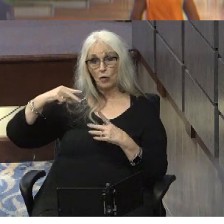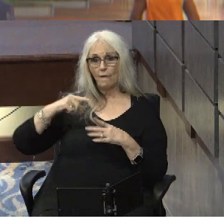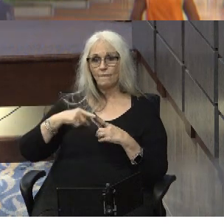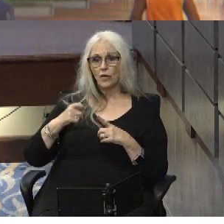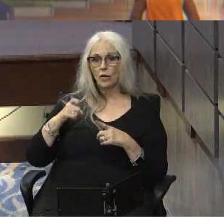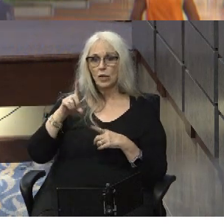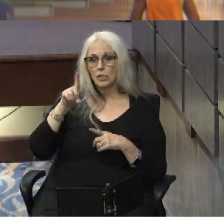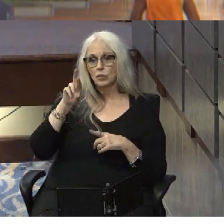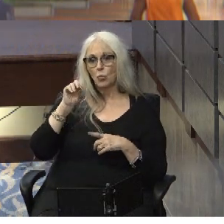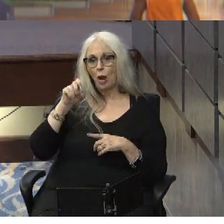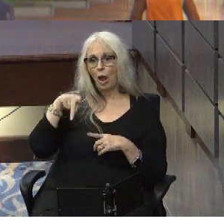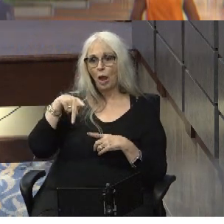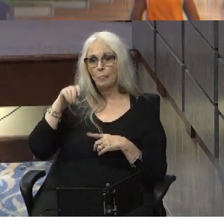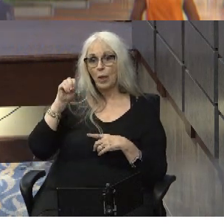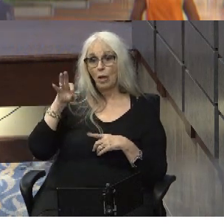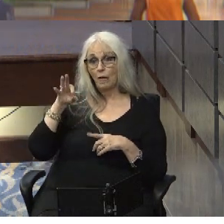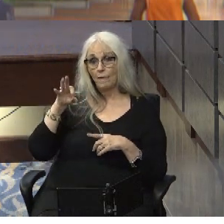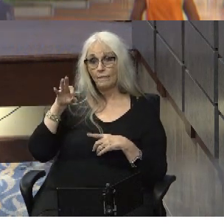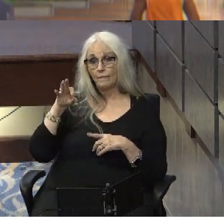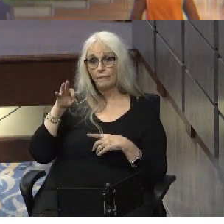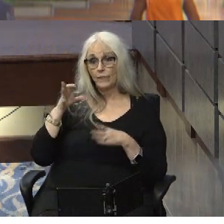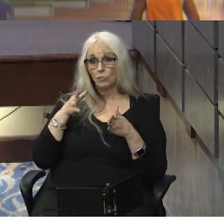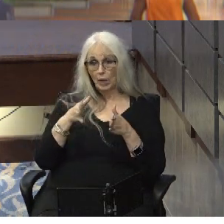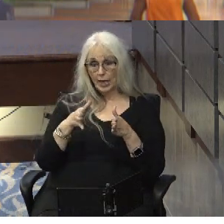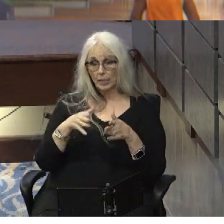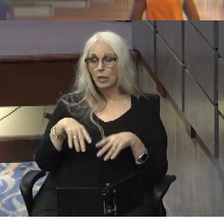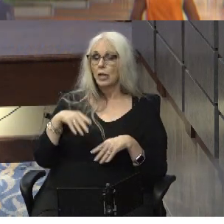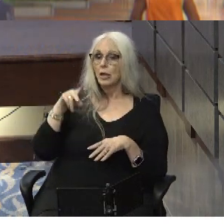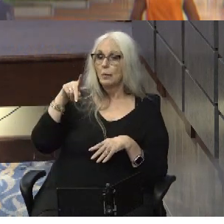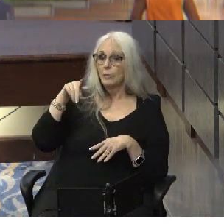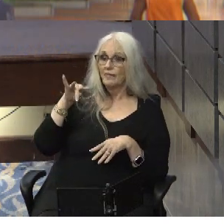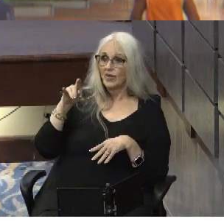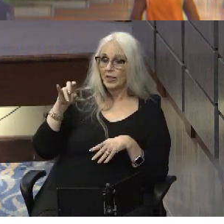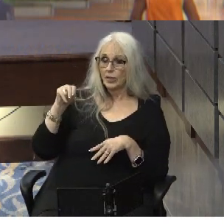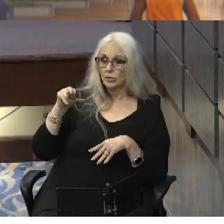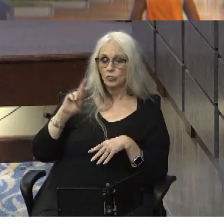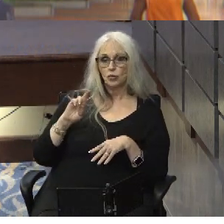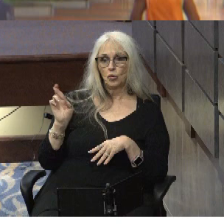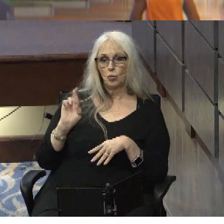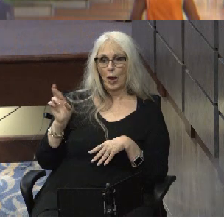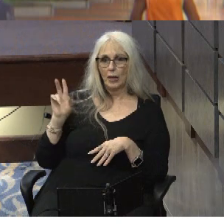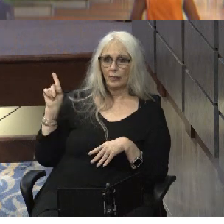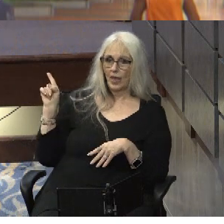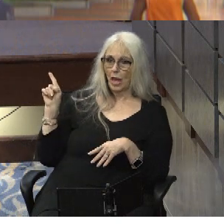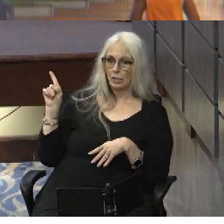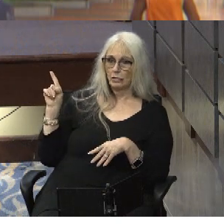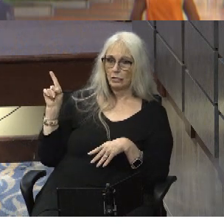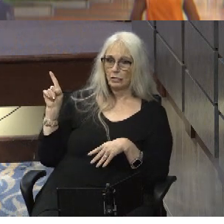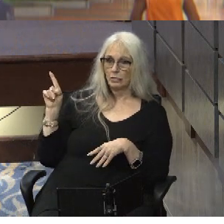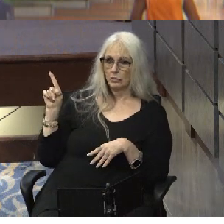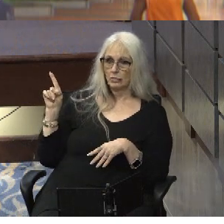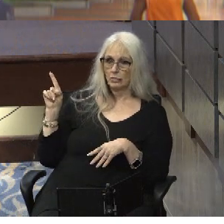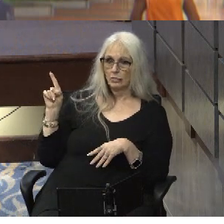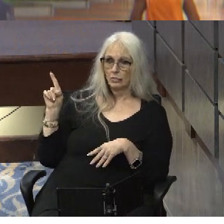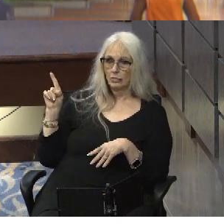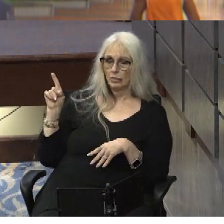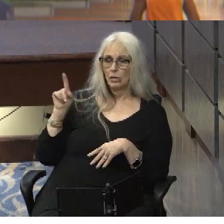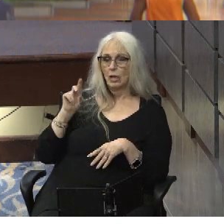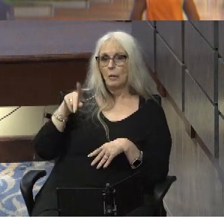lane, and the pavilion is there on the right side. So this is what we're calling the Pavilion